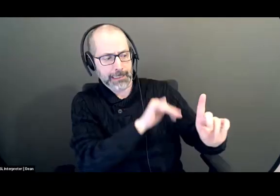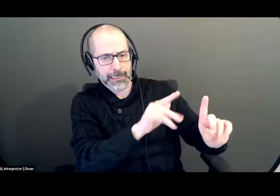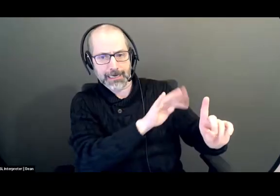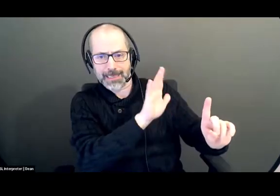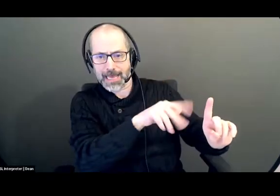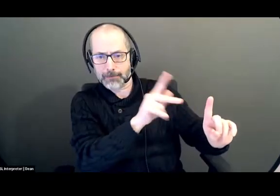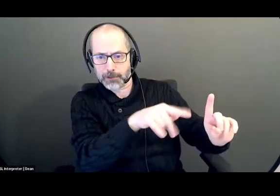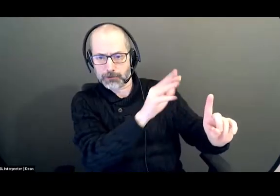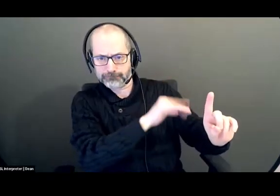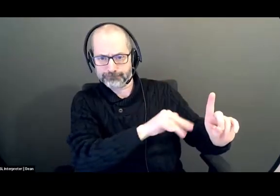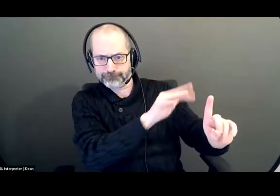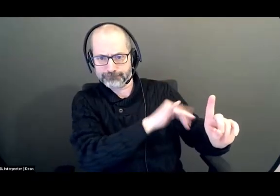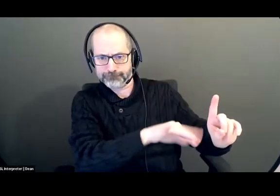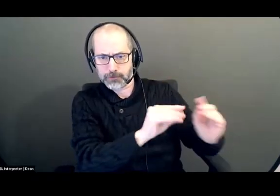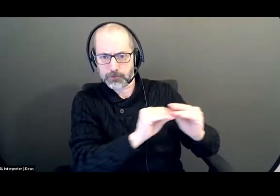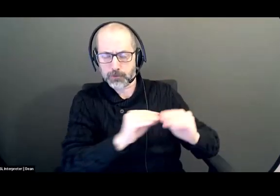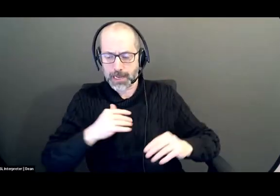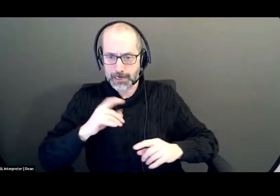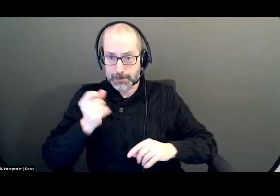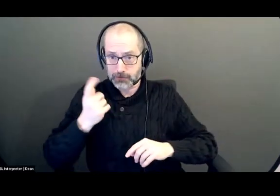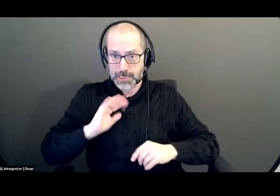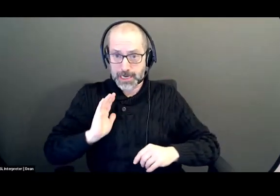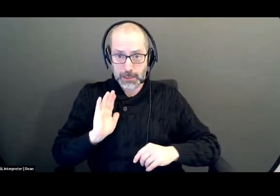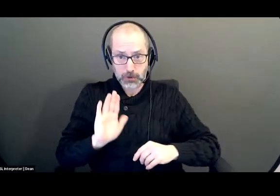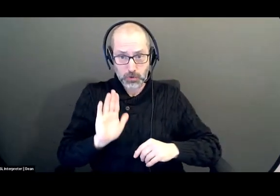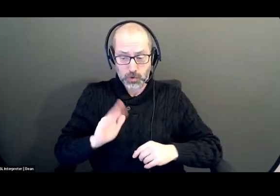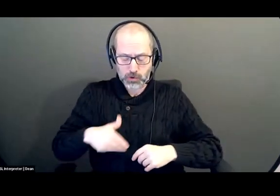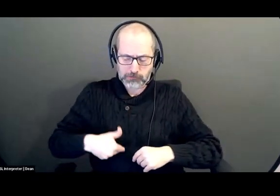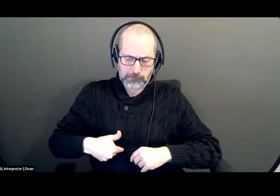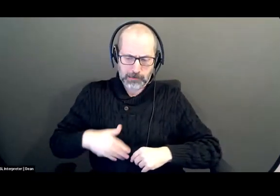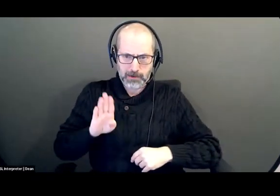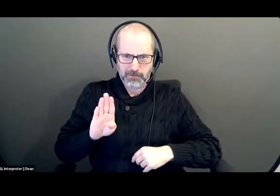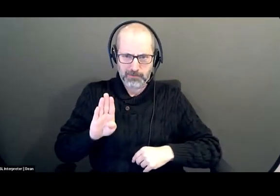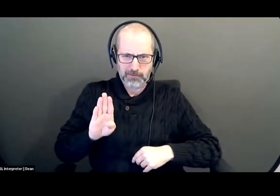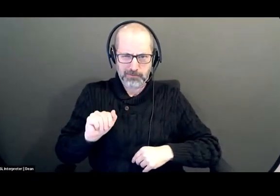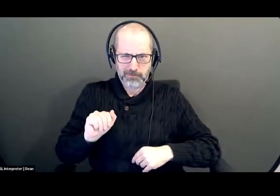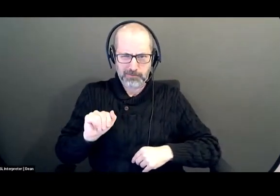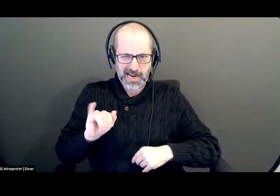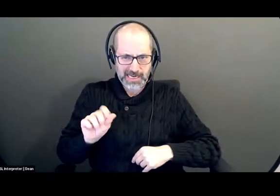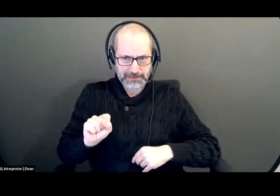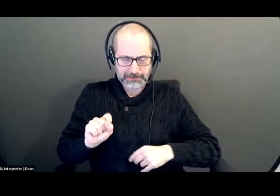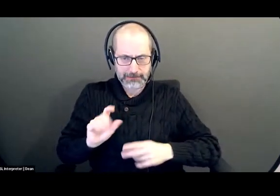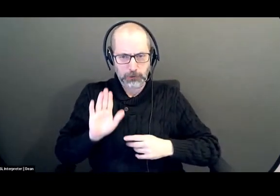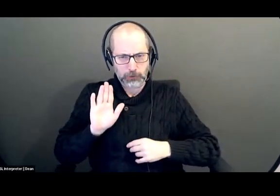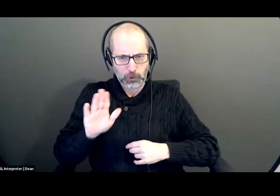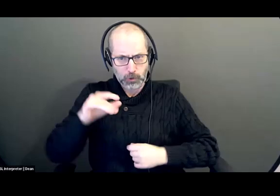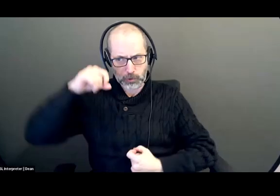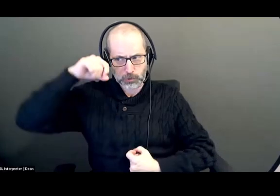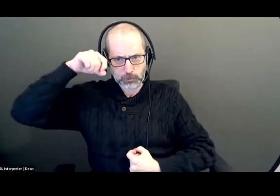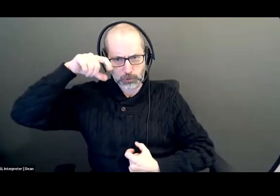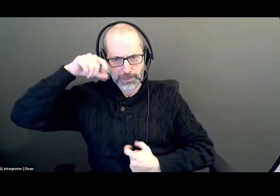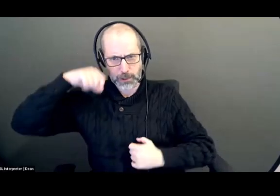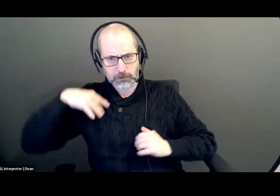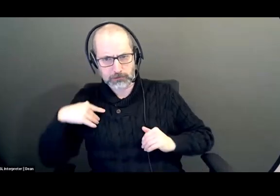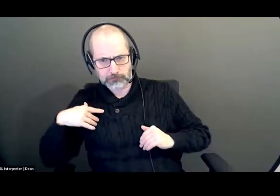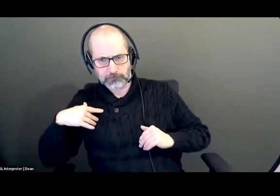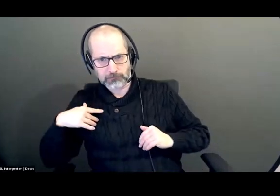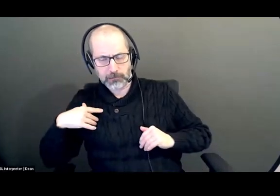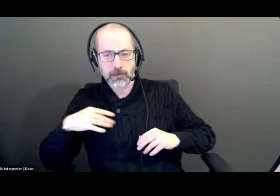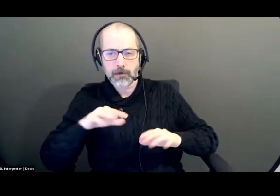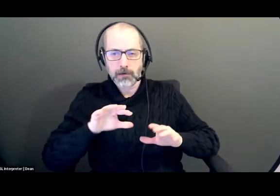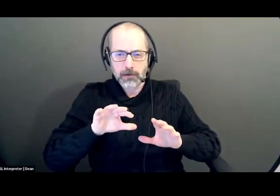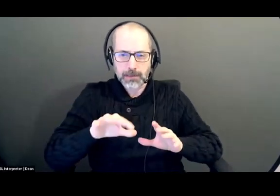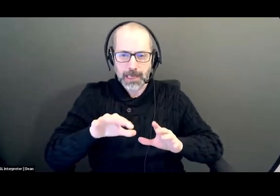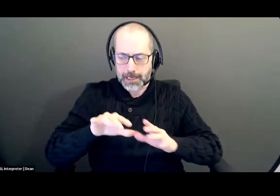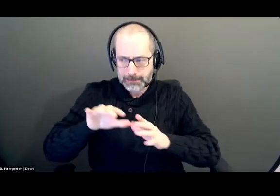celebrations of life where they talk about oh, when Ricky came in, do you remember he was like this? And then when